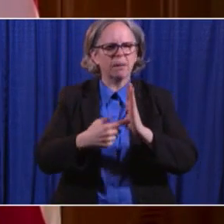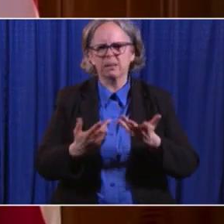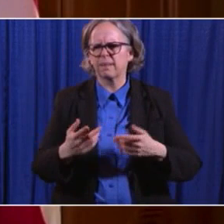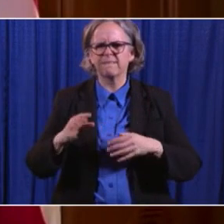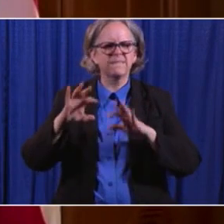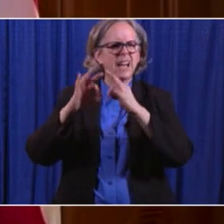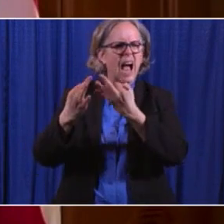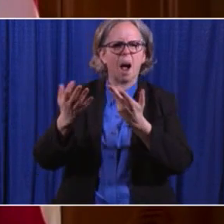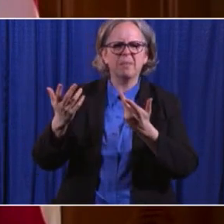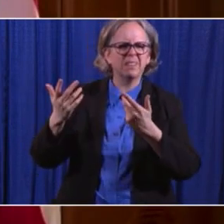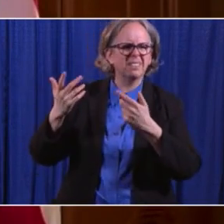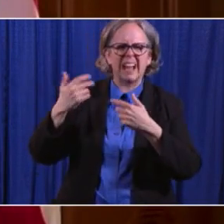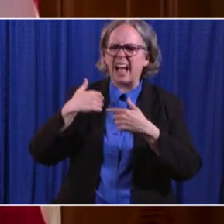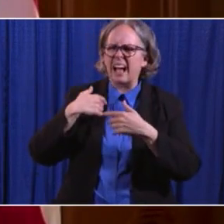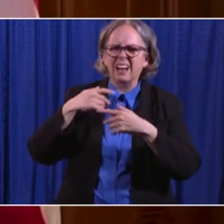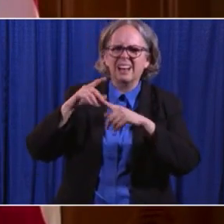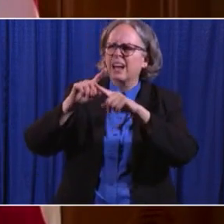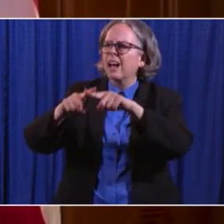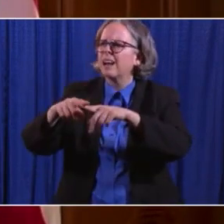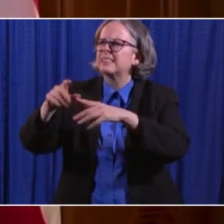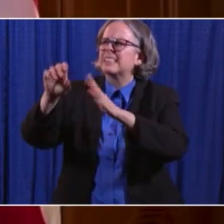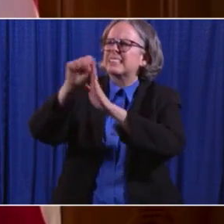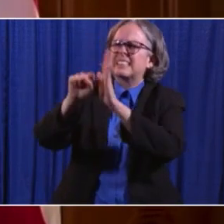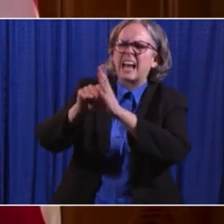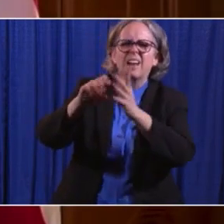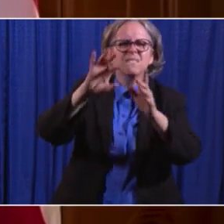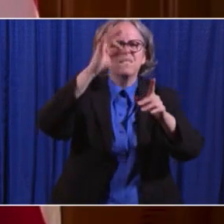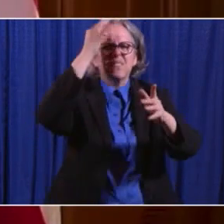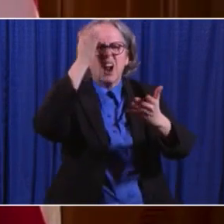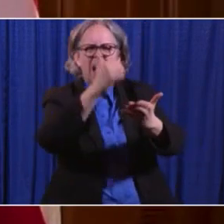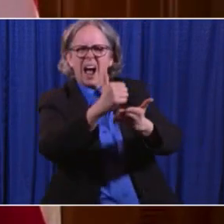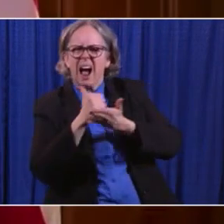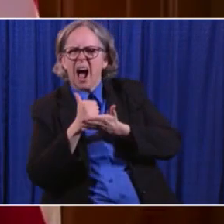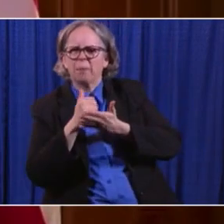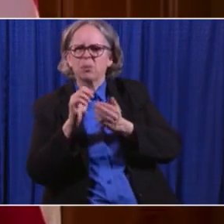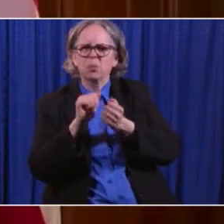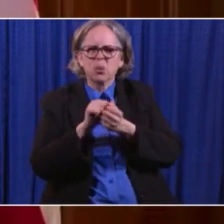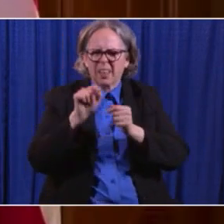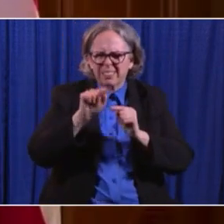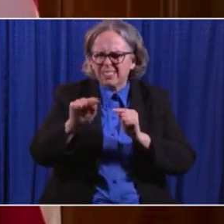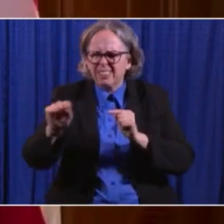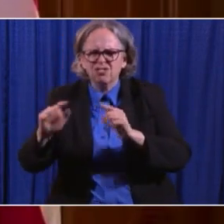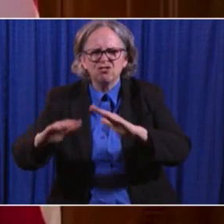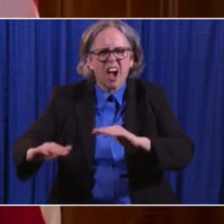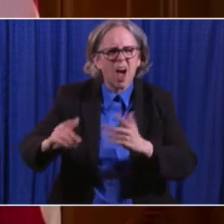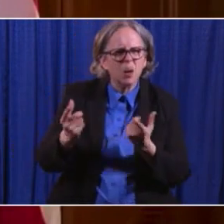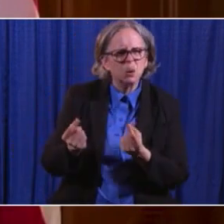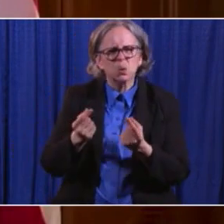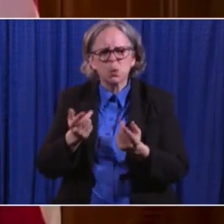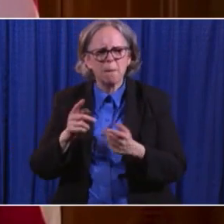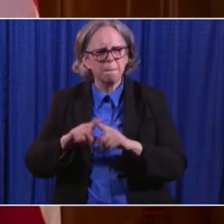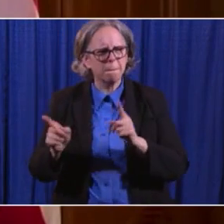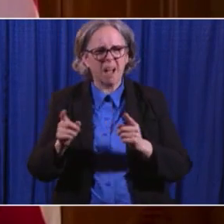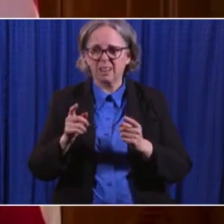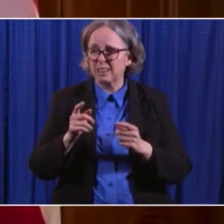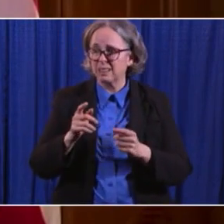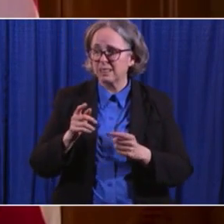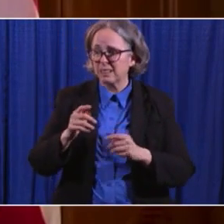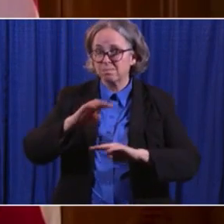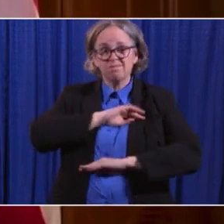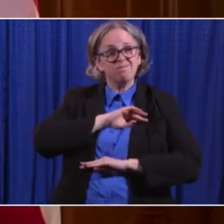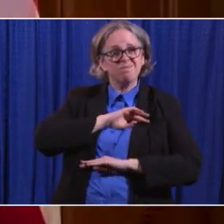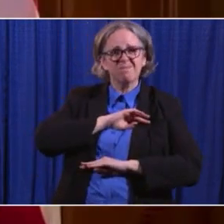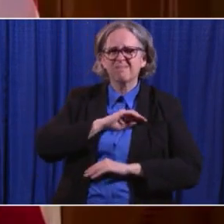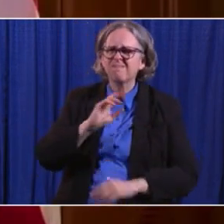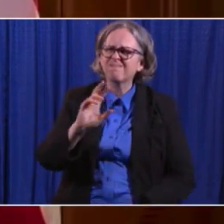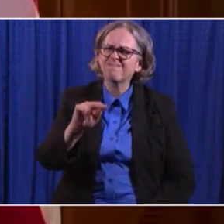federal agencies, and these families are left still overwhelmed and